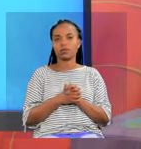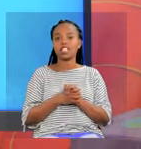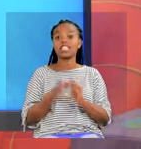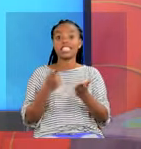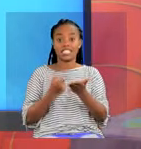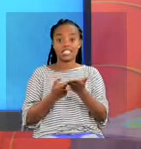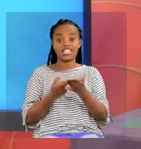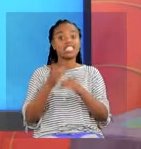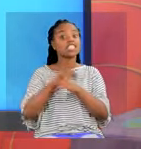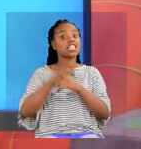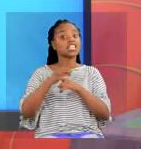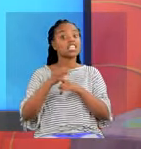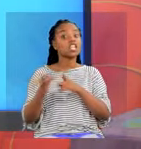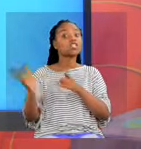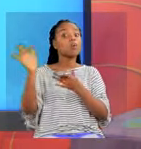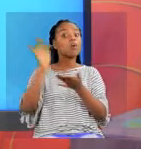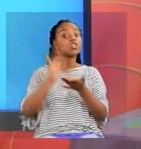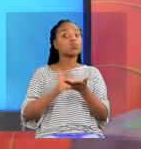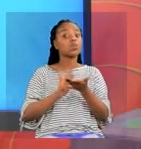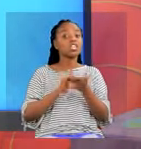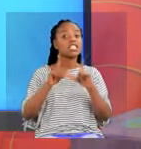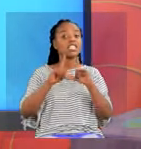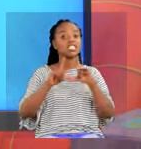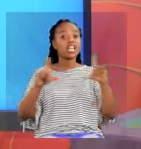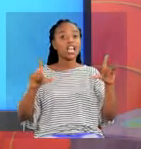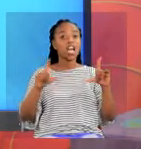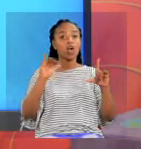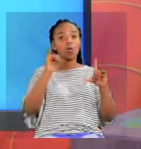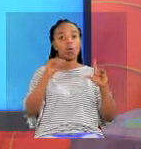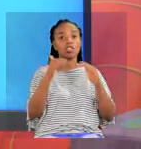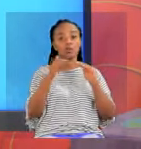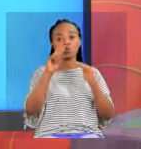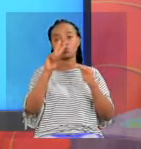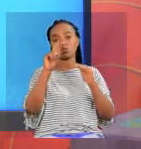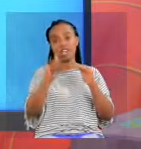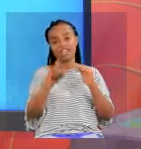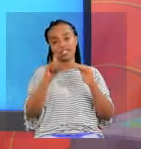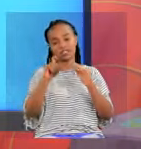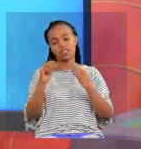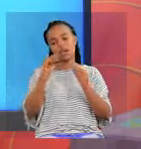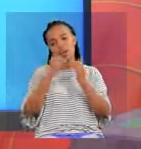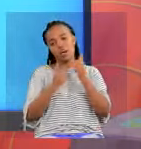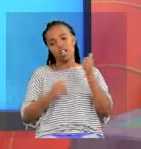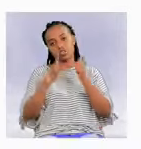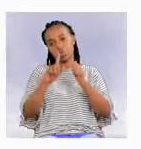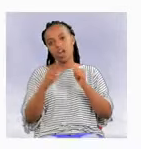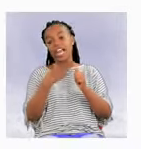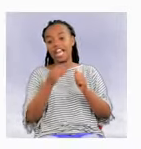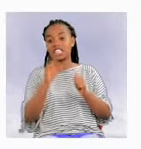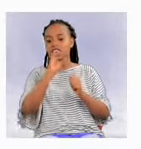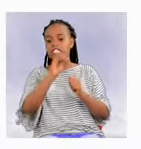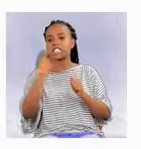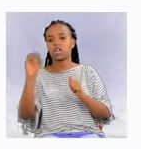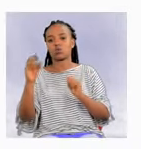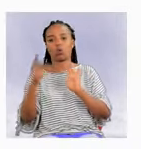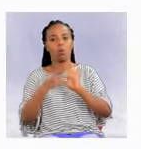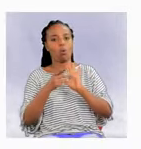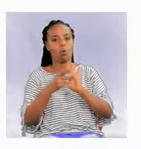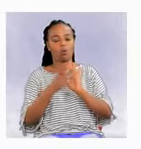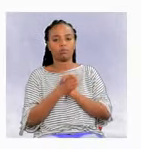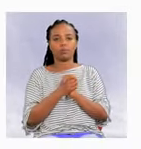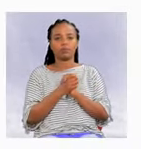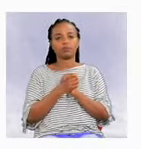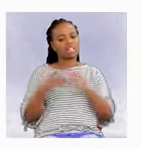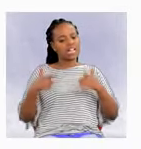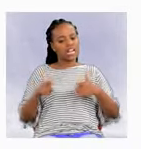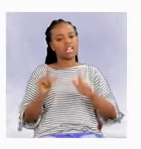This is the distance between the line y is equals to 2x minus 1 and the origin. Okay, now let's continue.